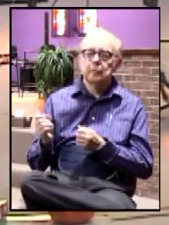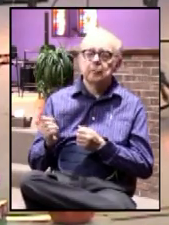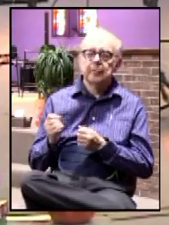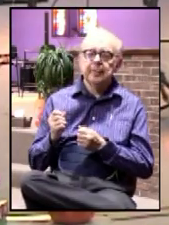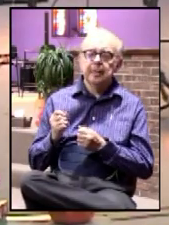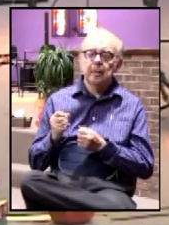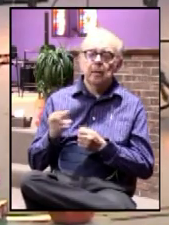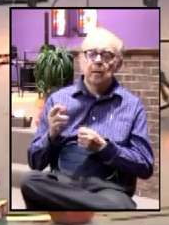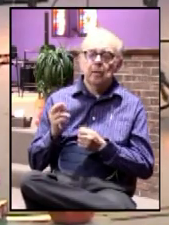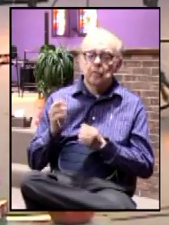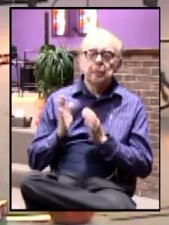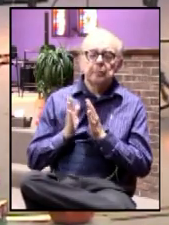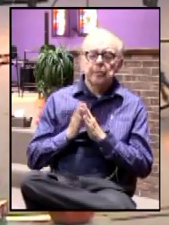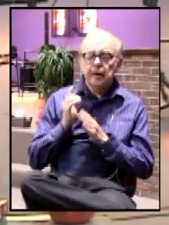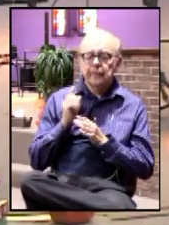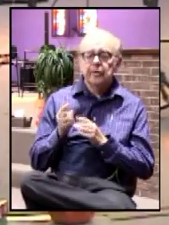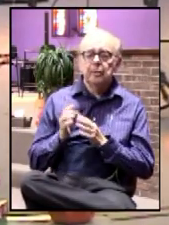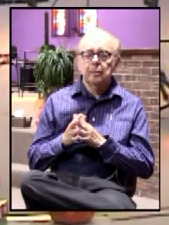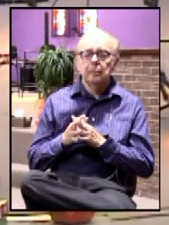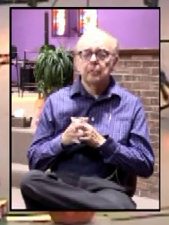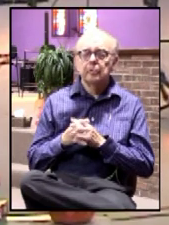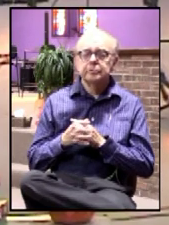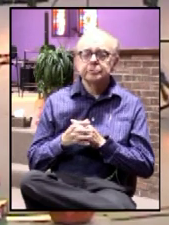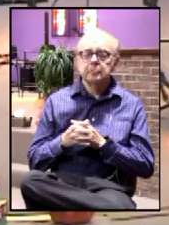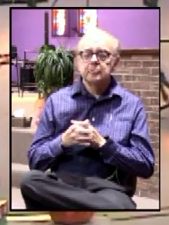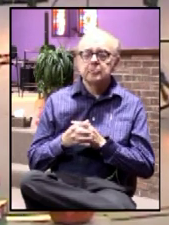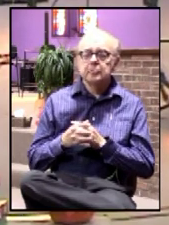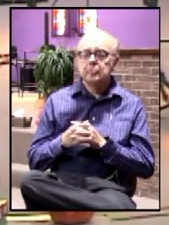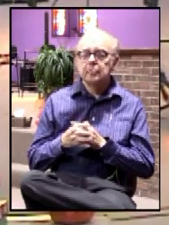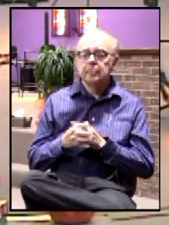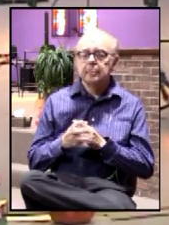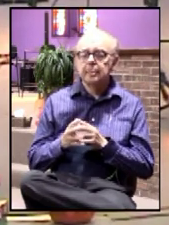And he would pray for you.